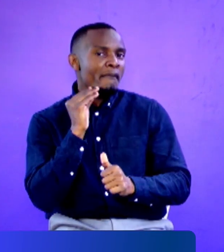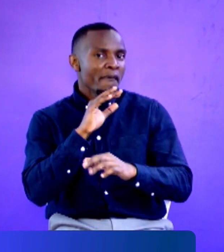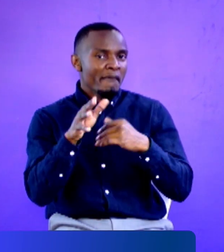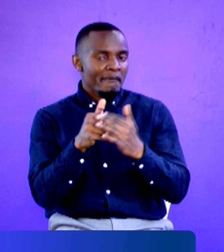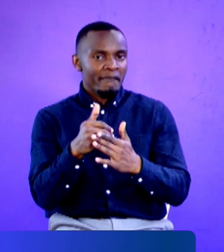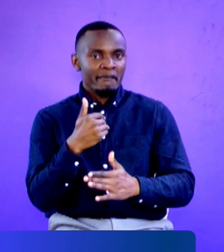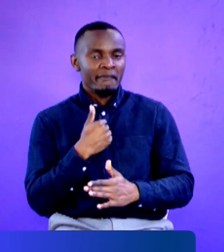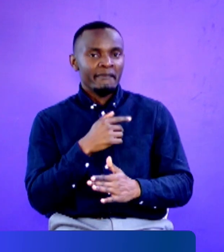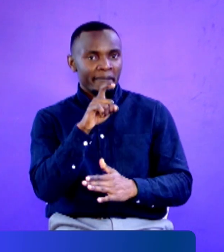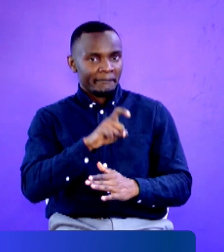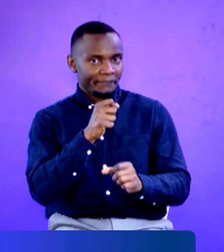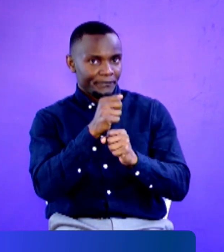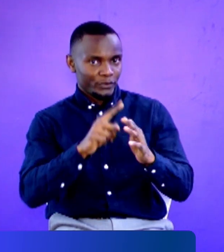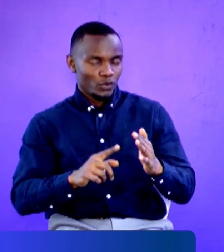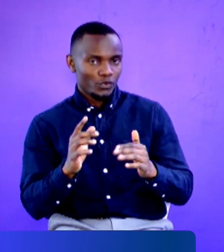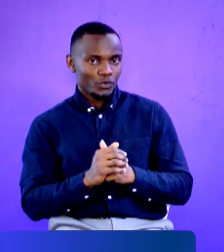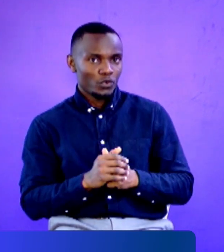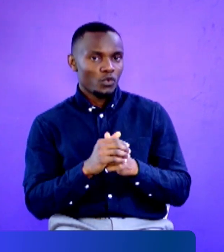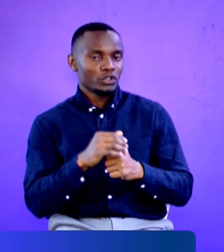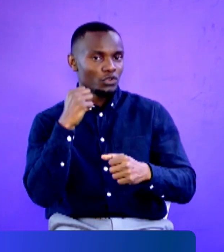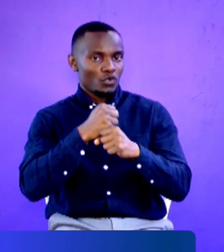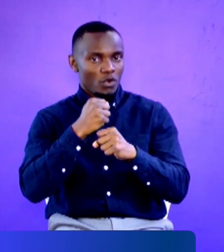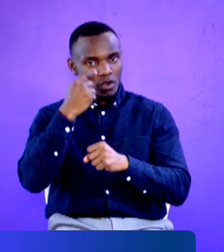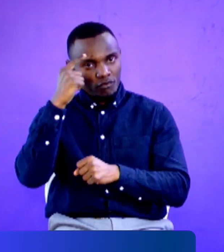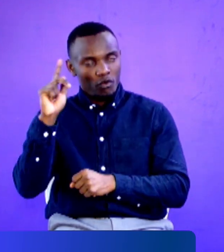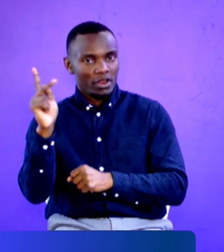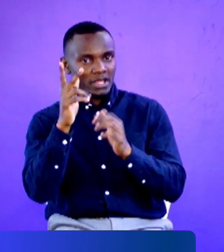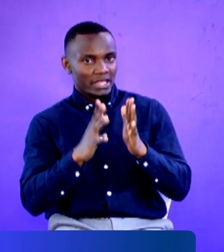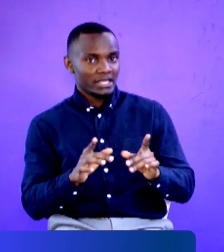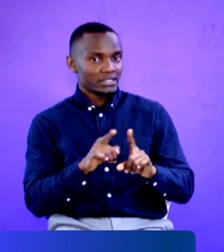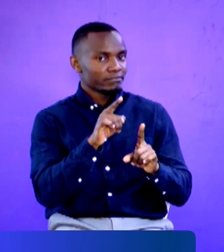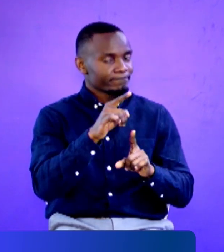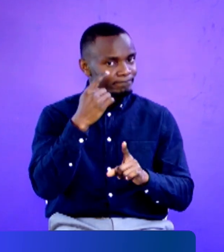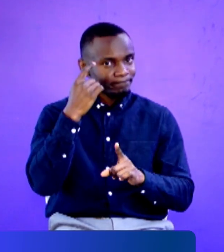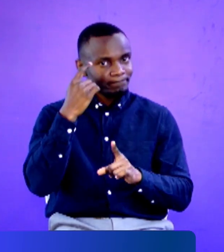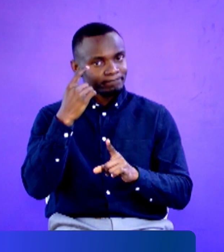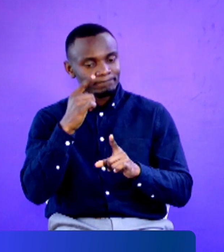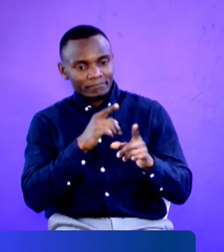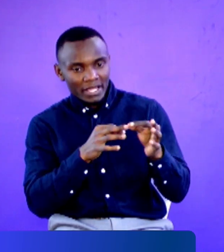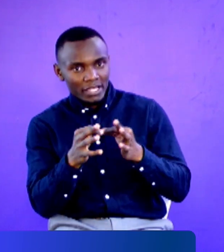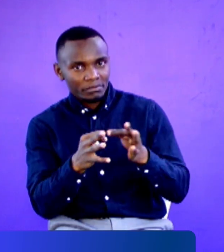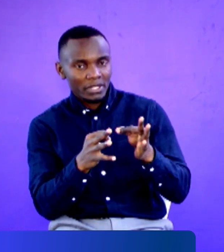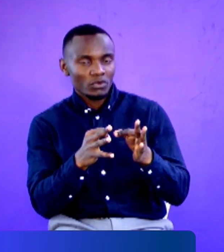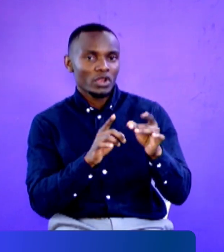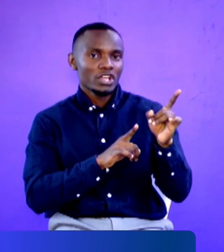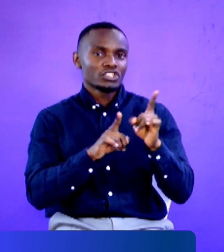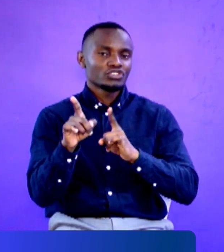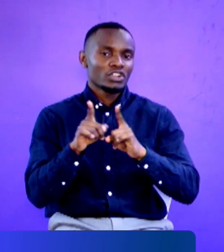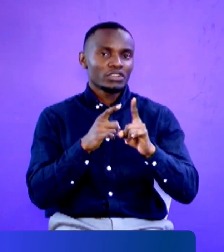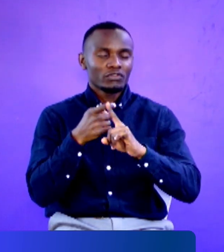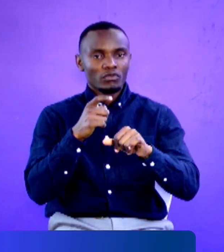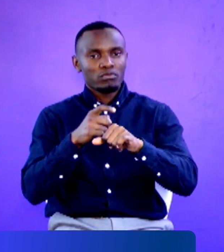of Kenya. And reflecting on his journey from humble beginnings as a roadside chicken vendor